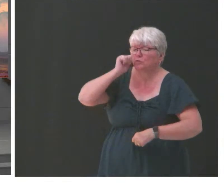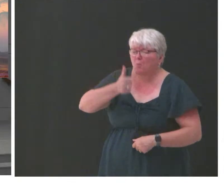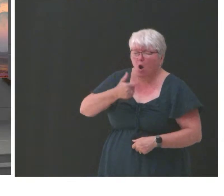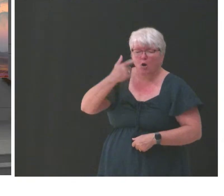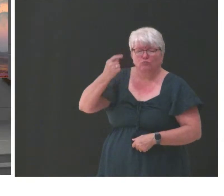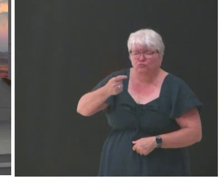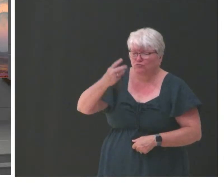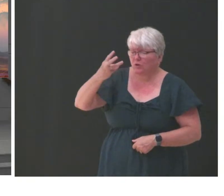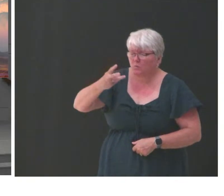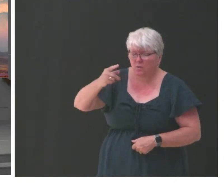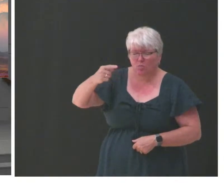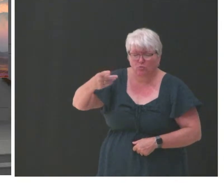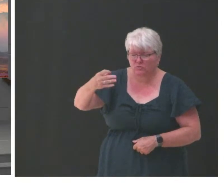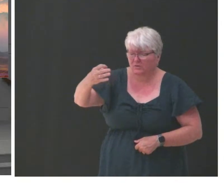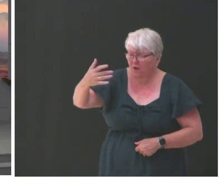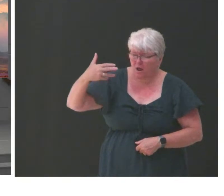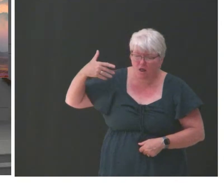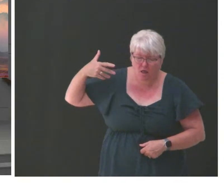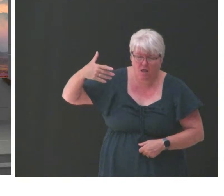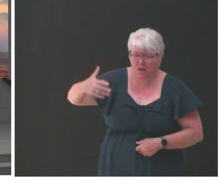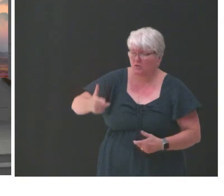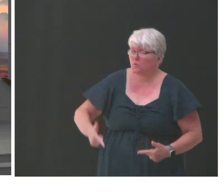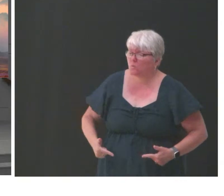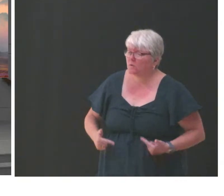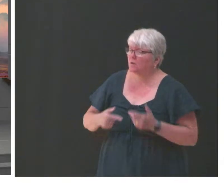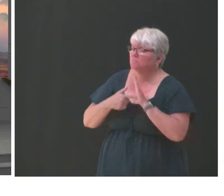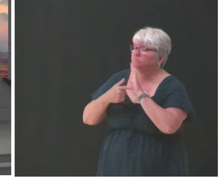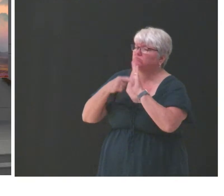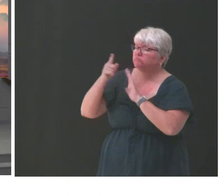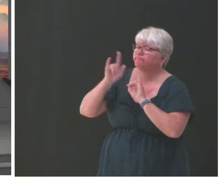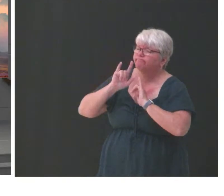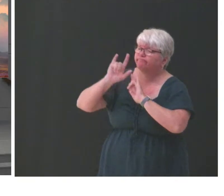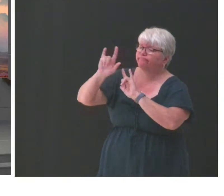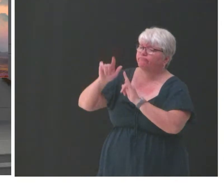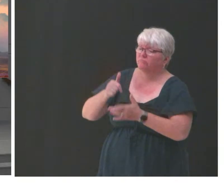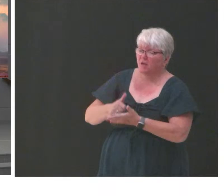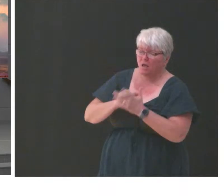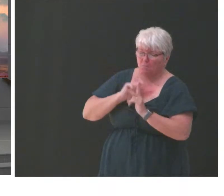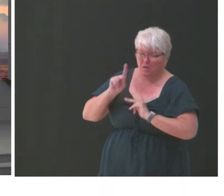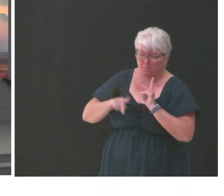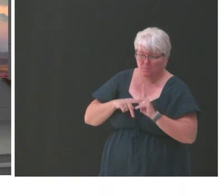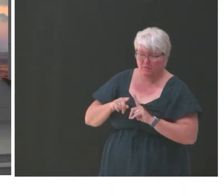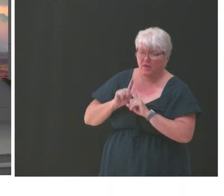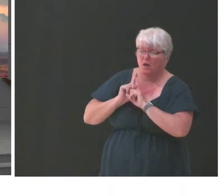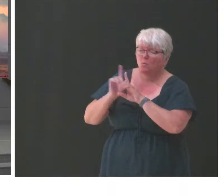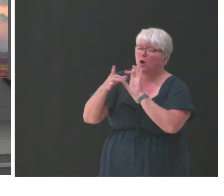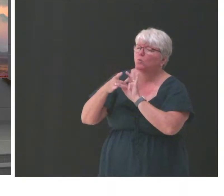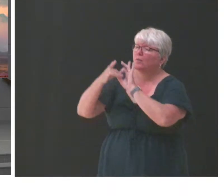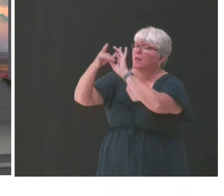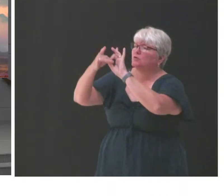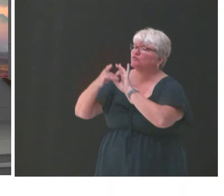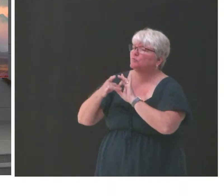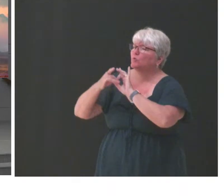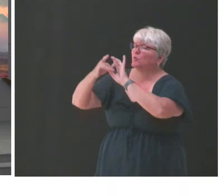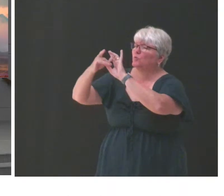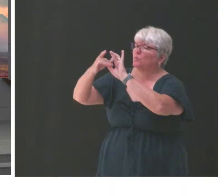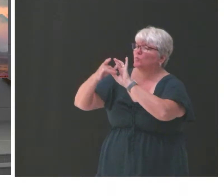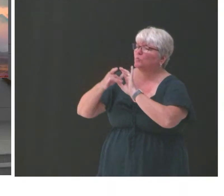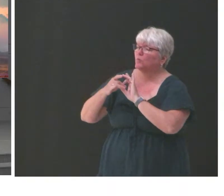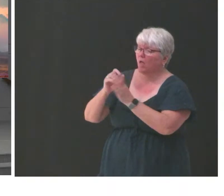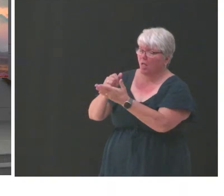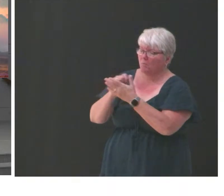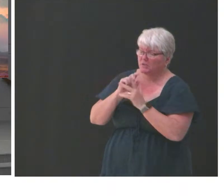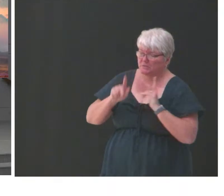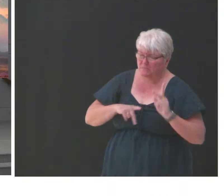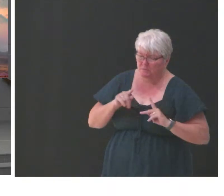and Wednesday and Thursday and every day of our life to live for you. Help us to be people that walk in relationship with you. Help us to